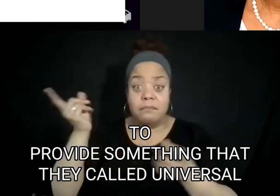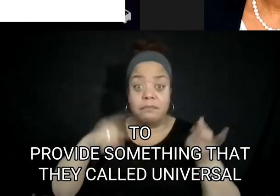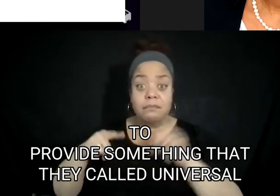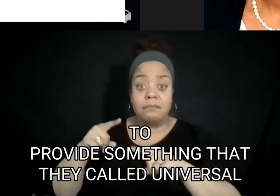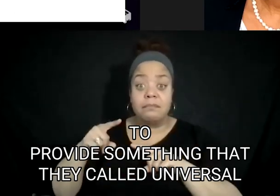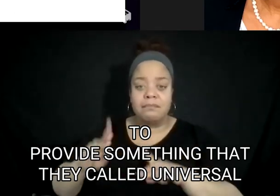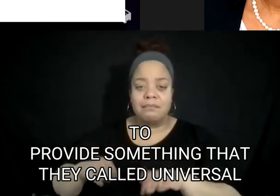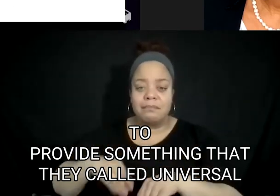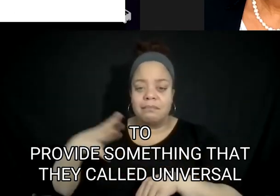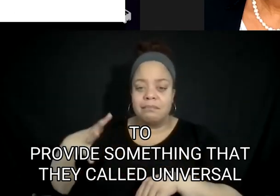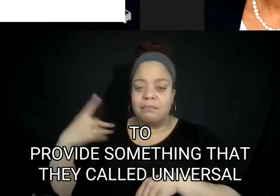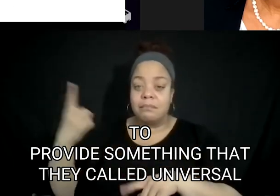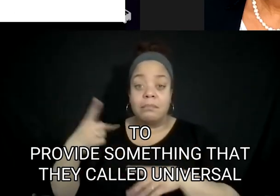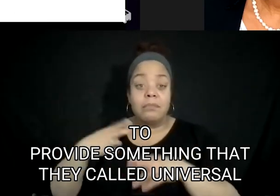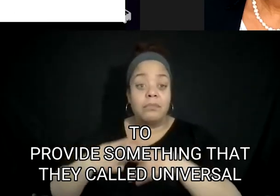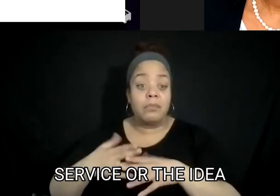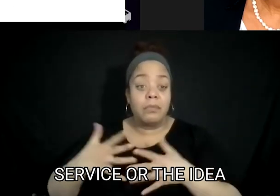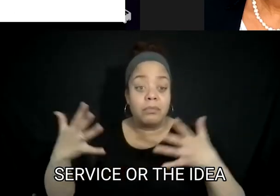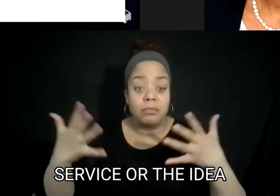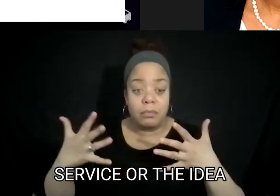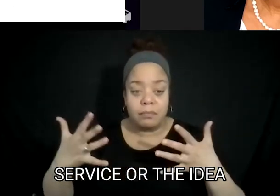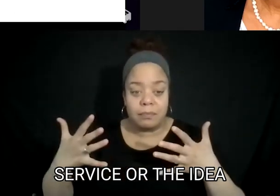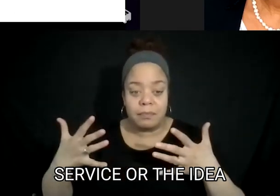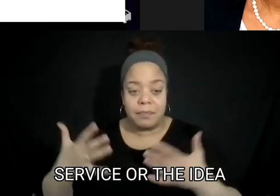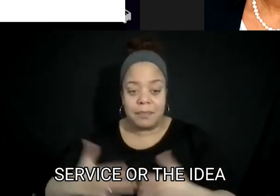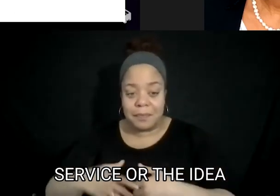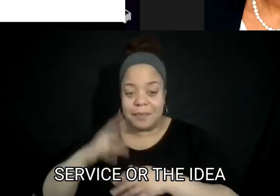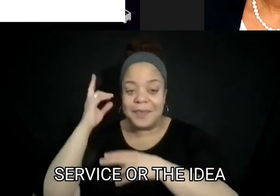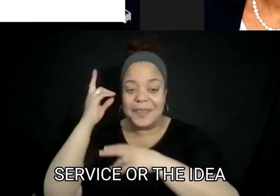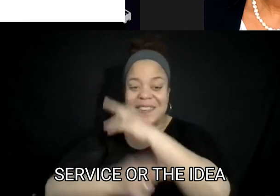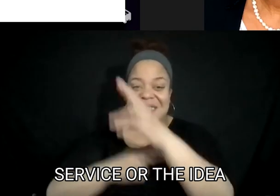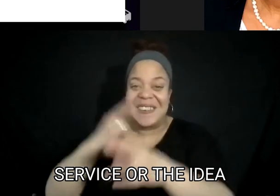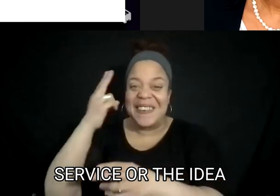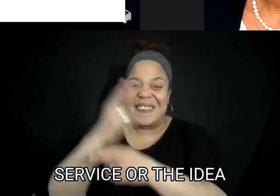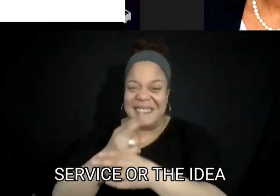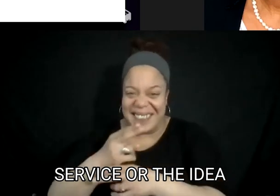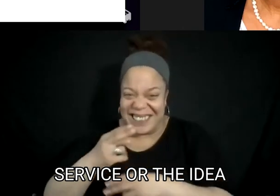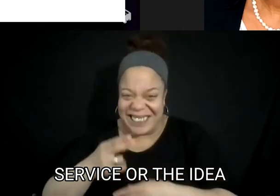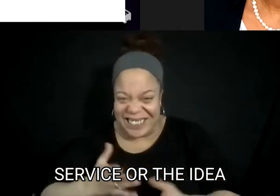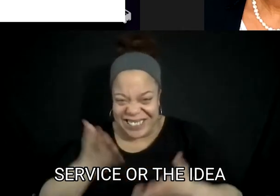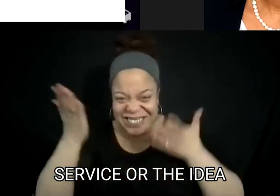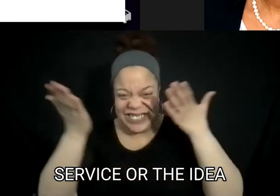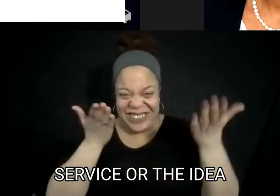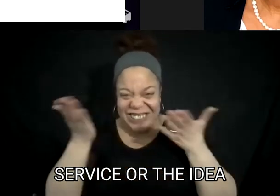everyone had to be served by, you know, everyone needed to have access to a telephone line.